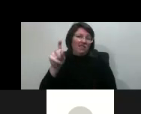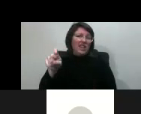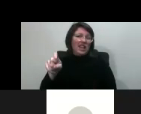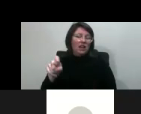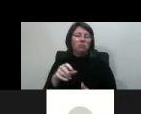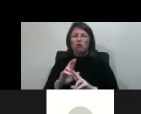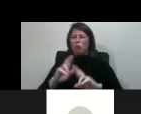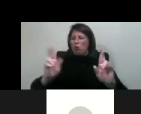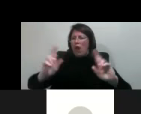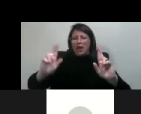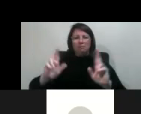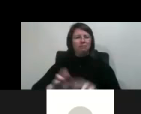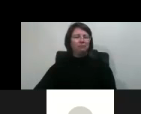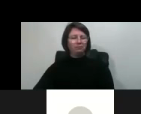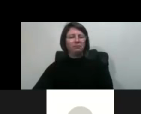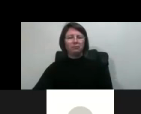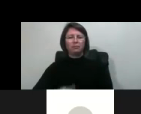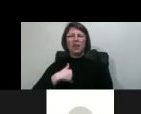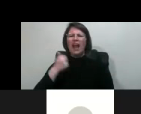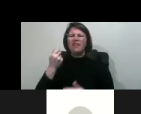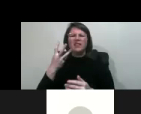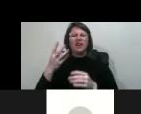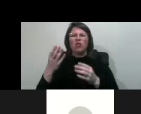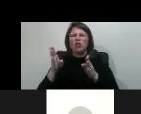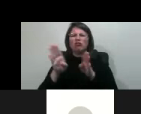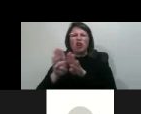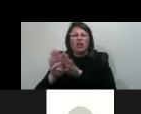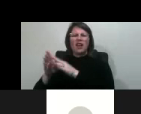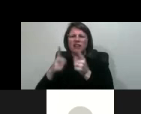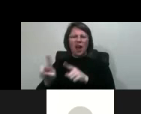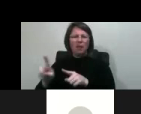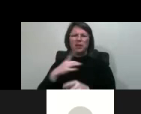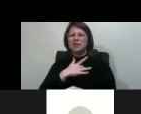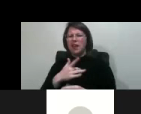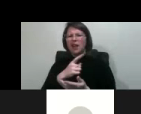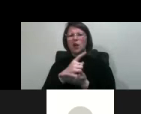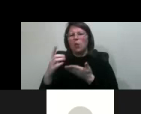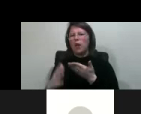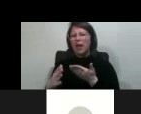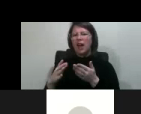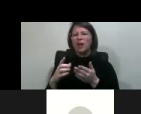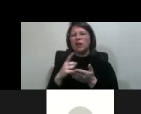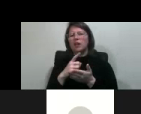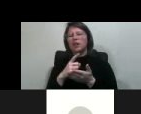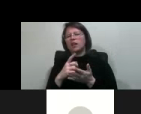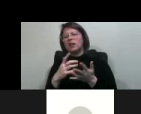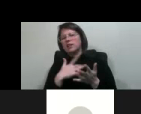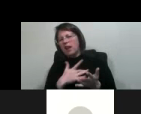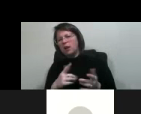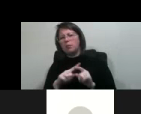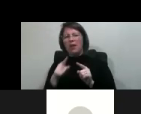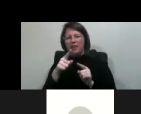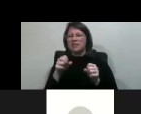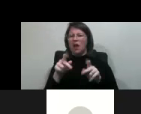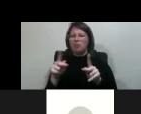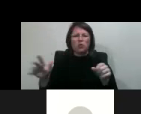done a number of these shutdowns, more often on the weekends, on the weekdays, but this is an opportunity to fully shut